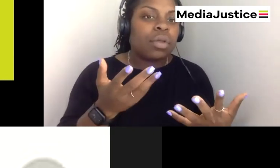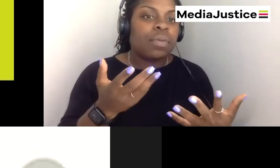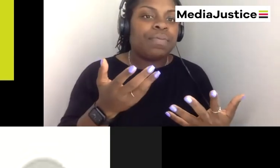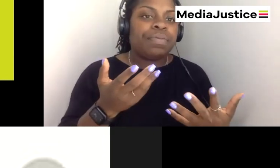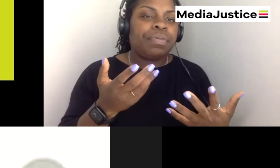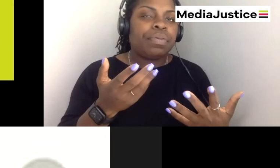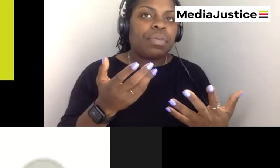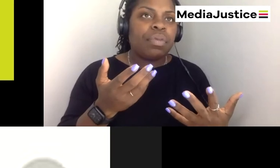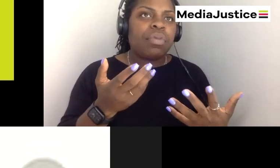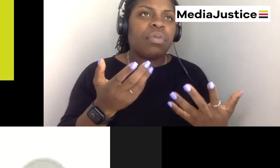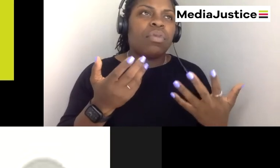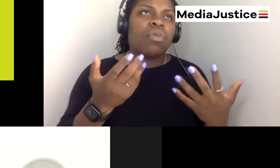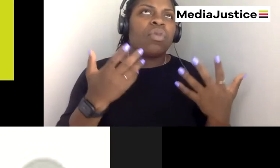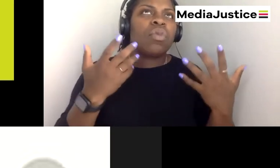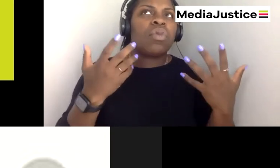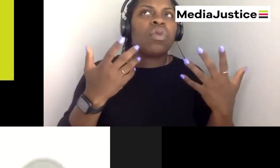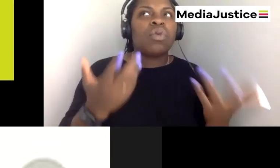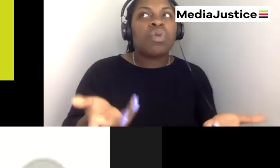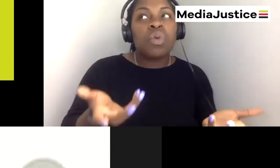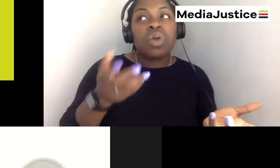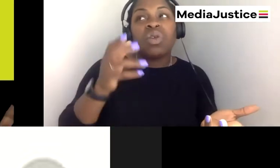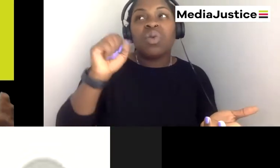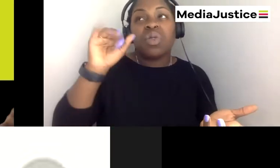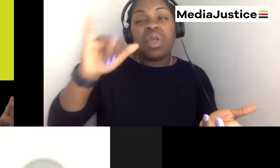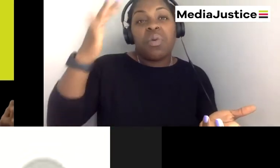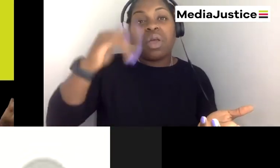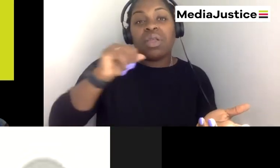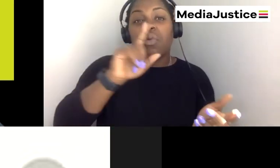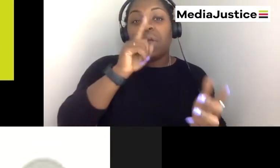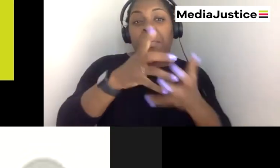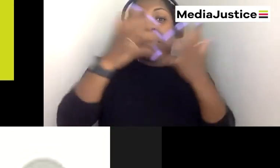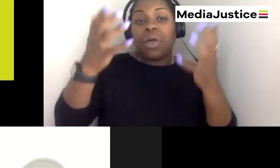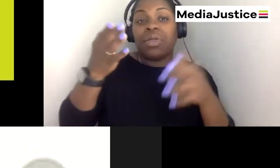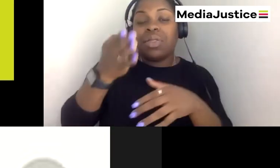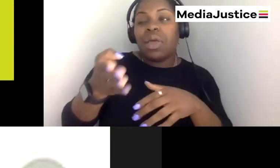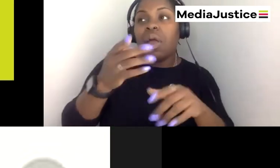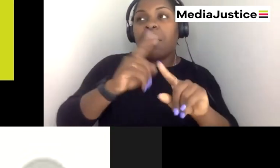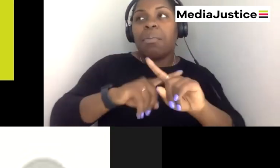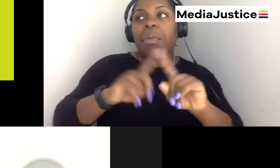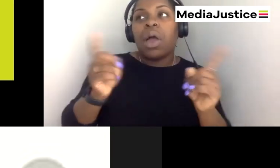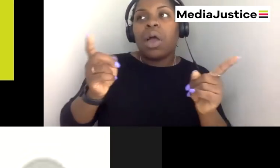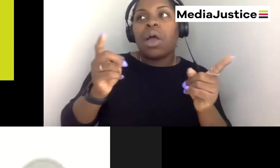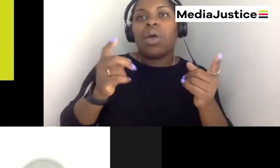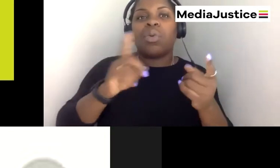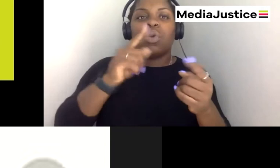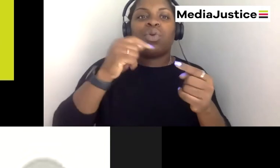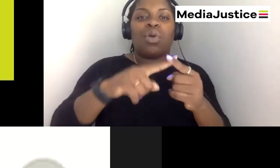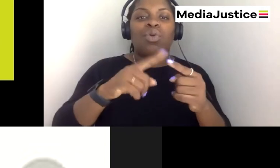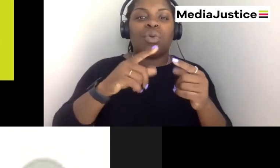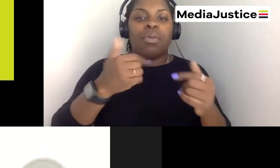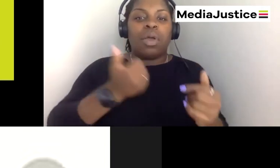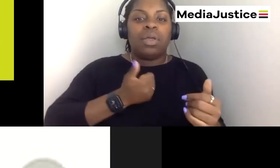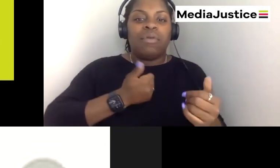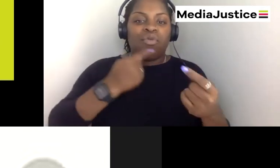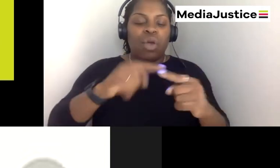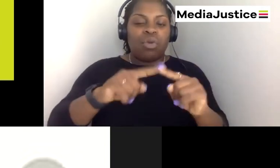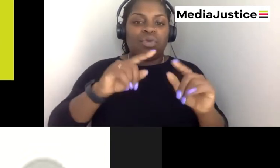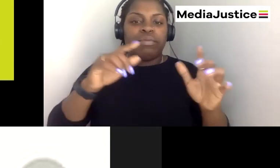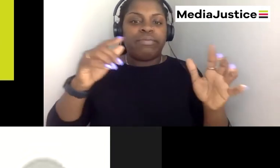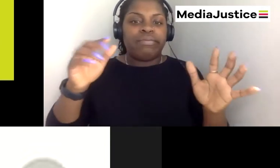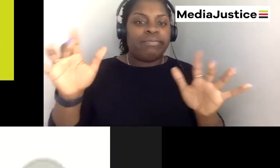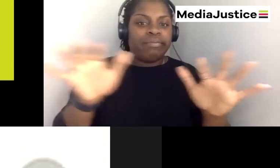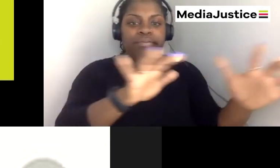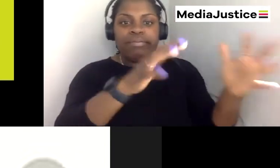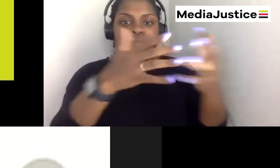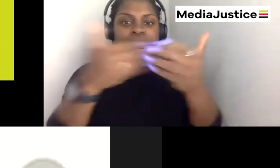so that's why there's not very much there. I mean, we've tried to scour these states and we've sent FOIAs to a lot of